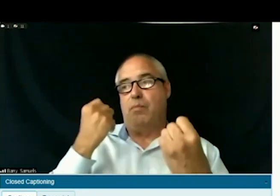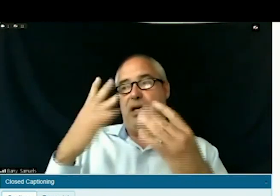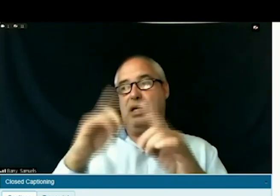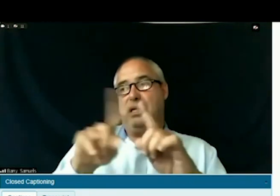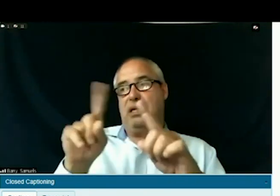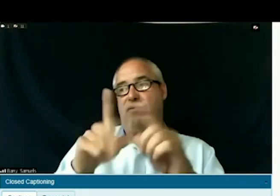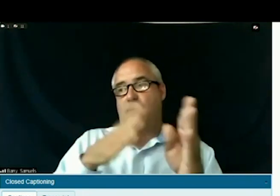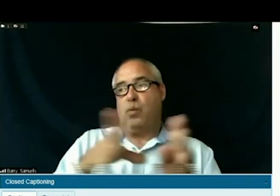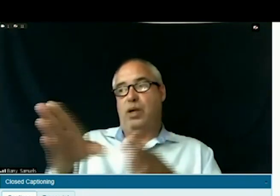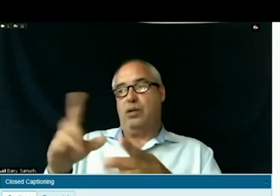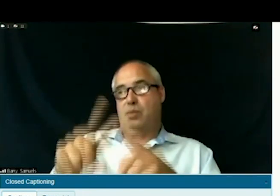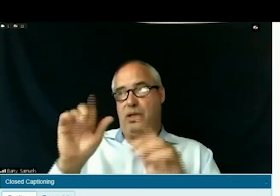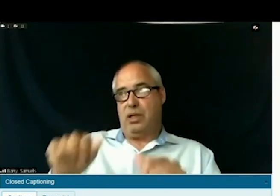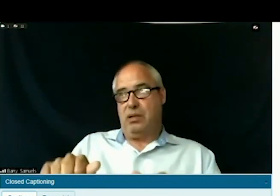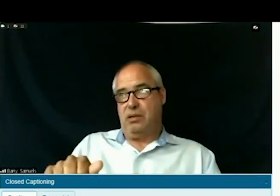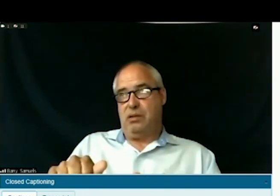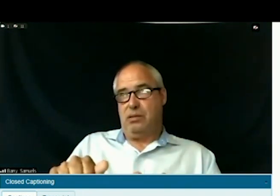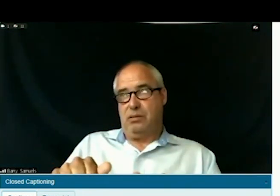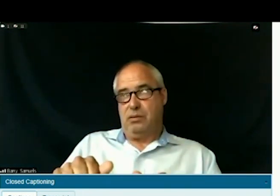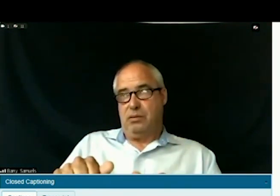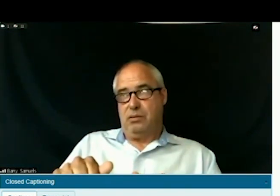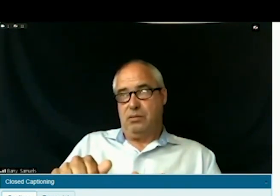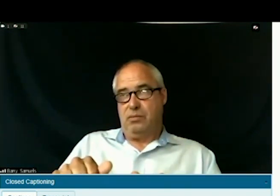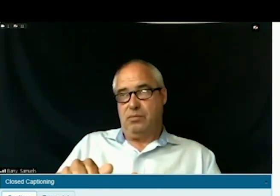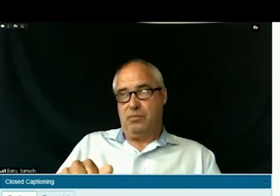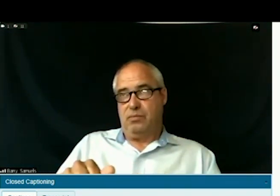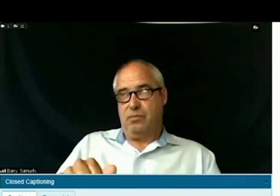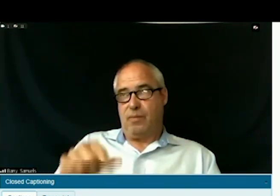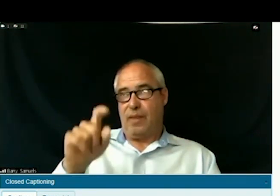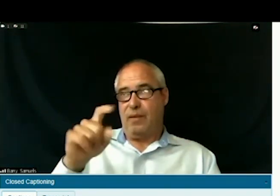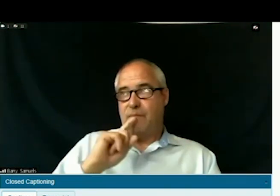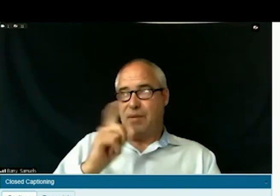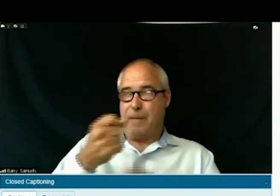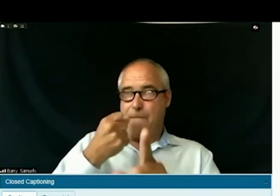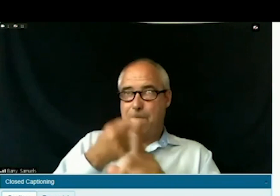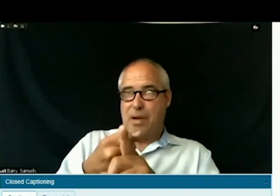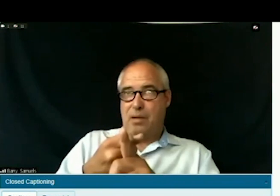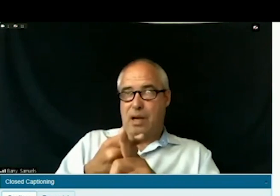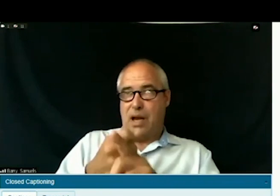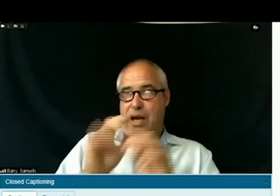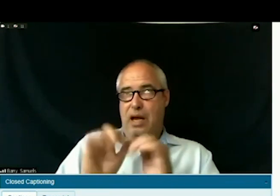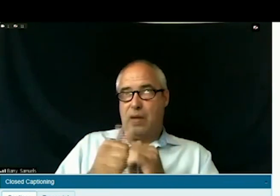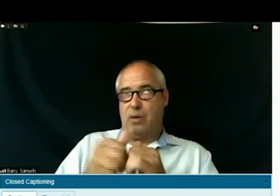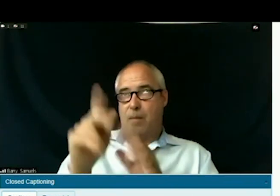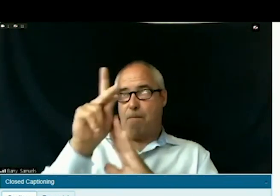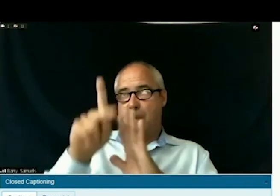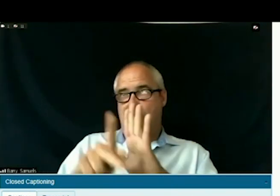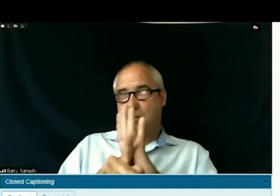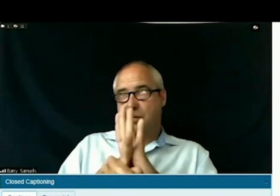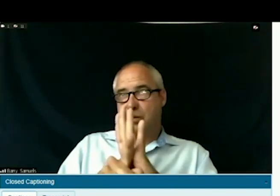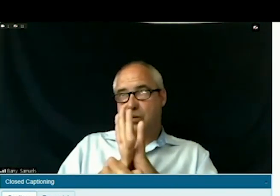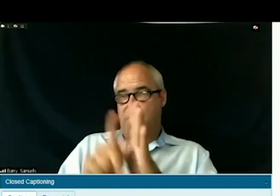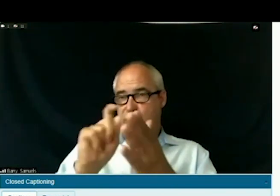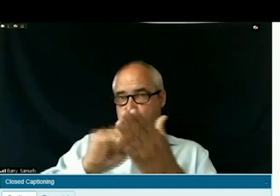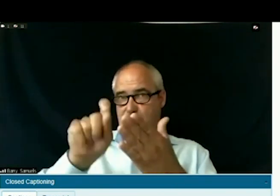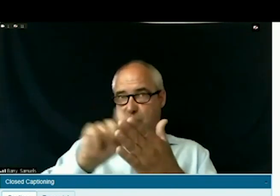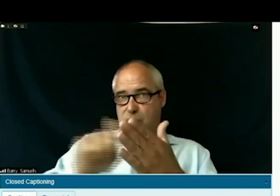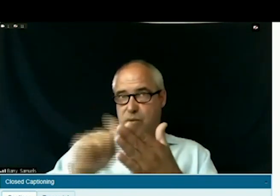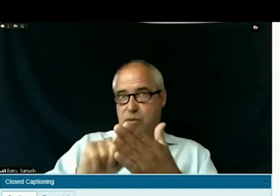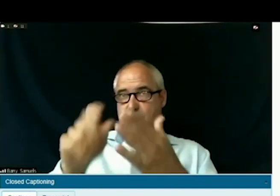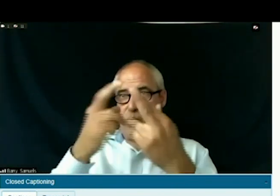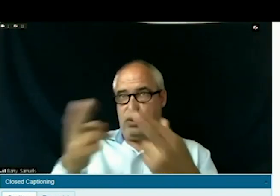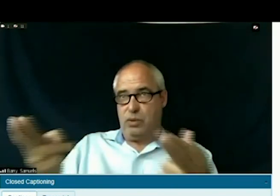ways in which we can gain insight. This has impact on how policies inform our resource